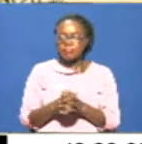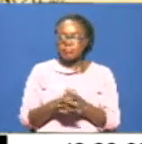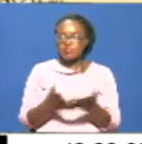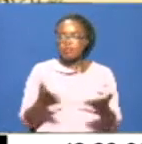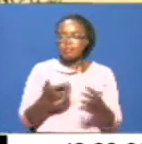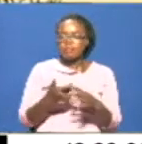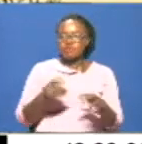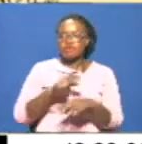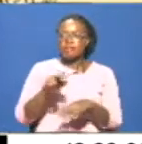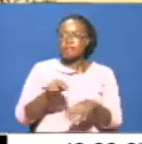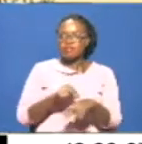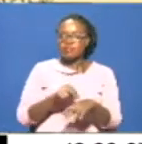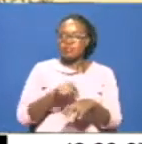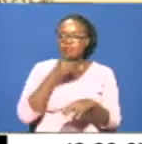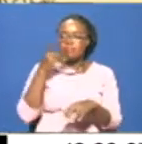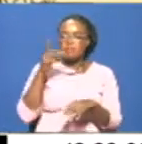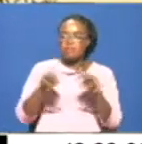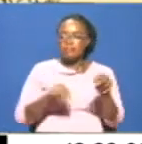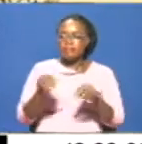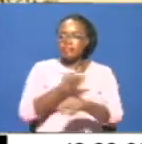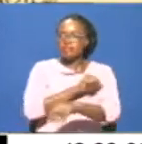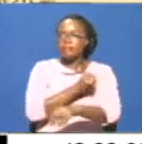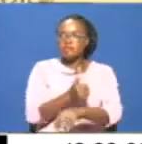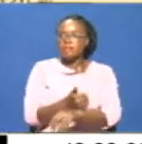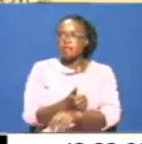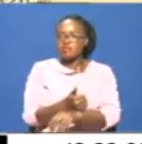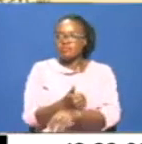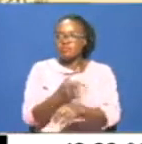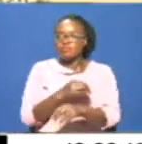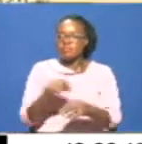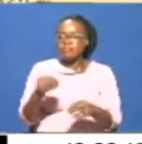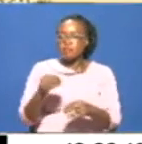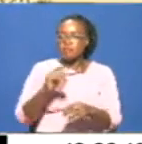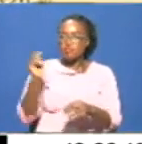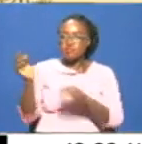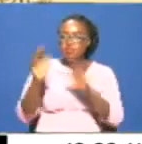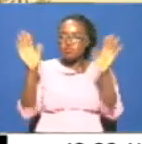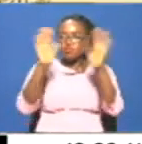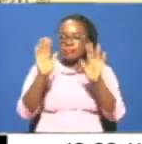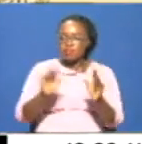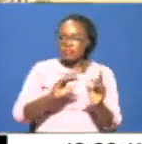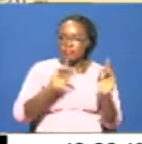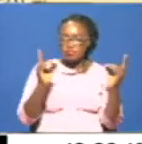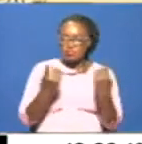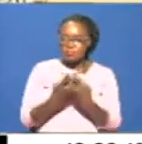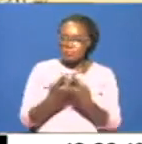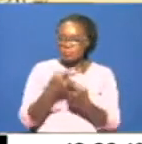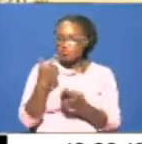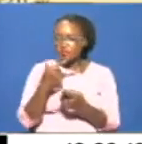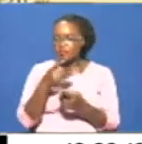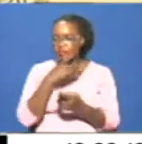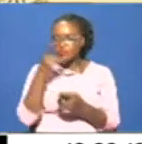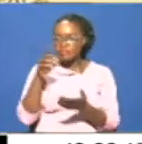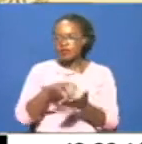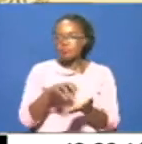National Drought and Management Authority and the Kenya Meteorological Department indicate that the drought